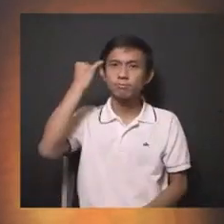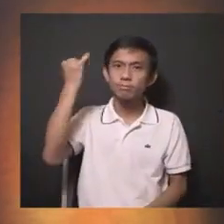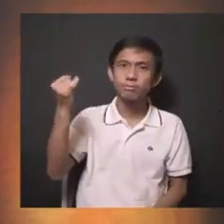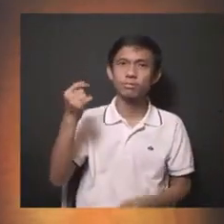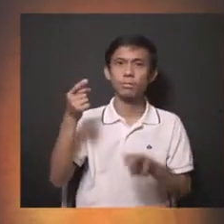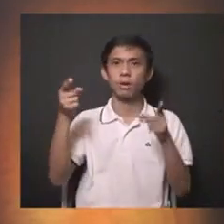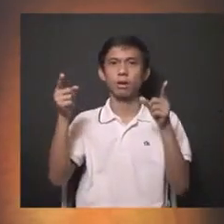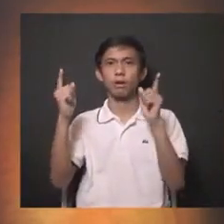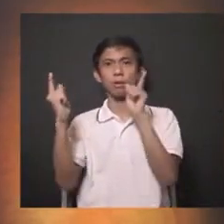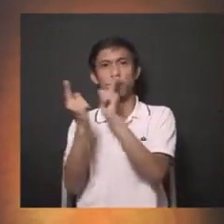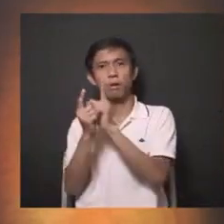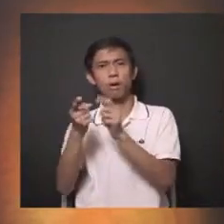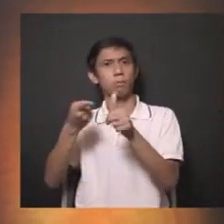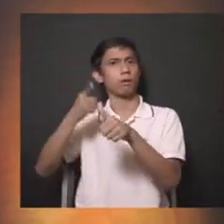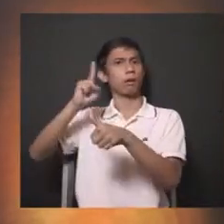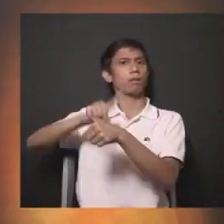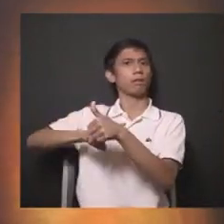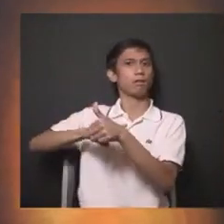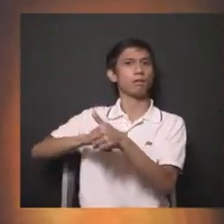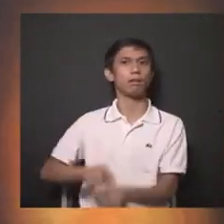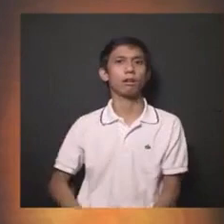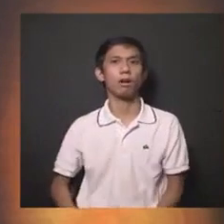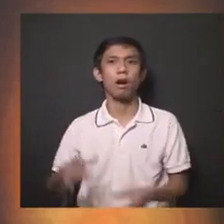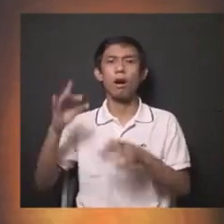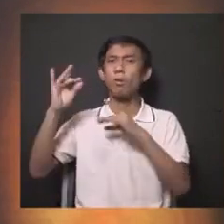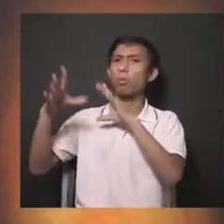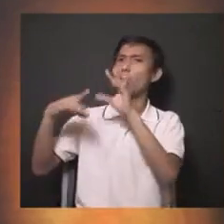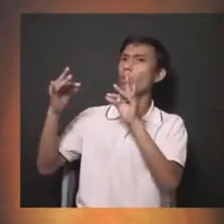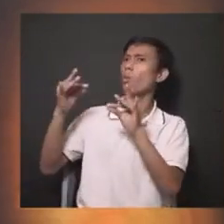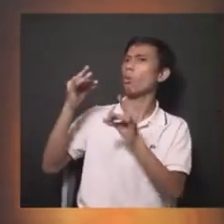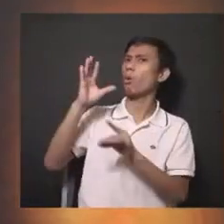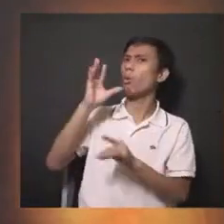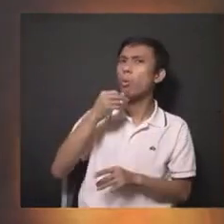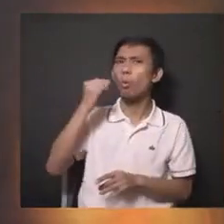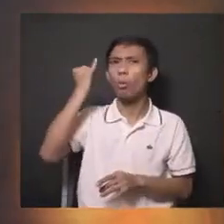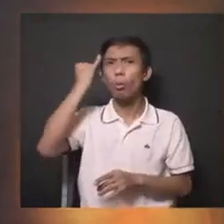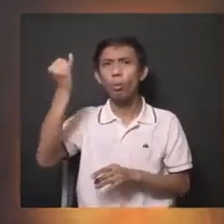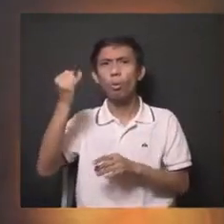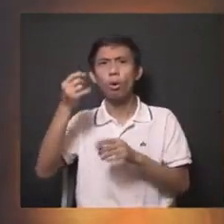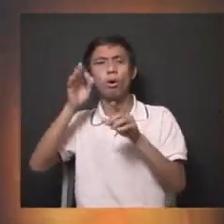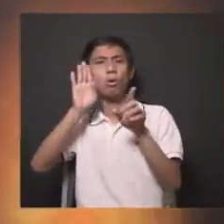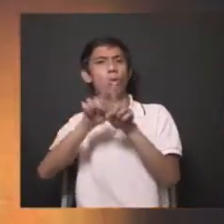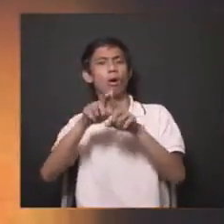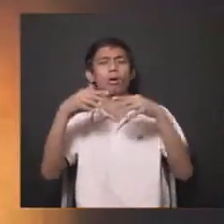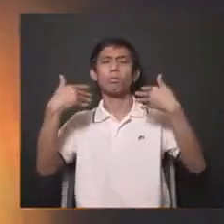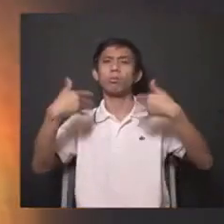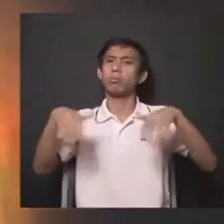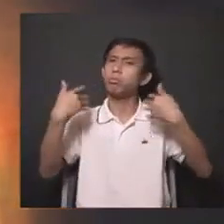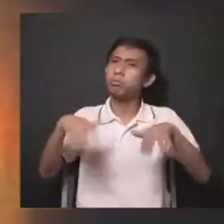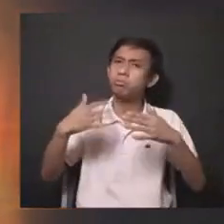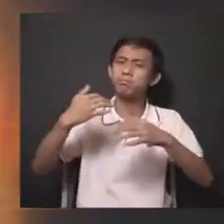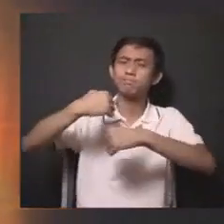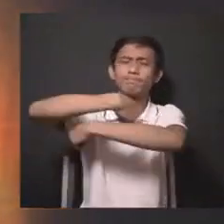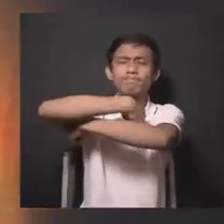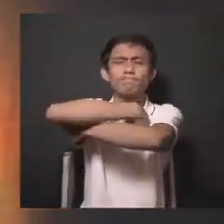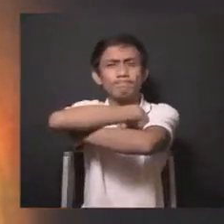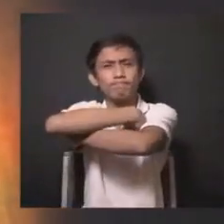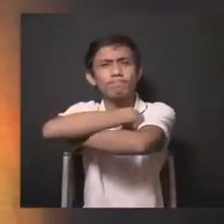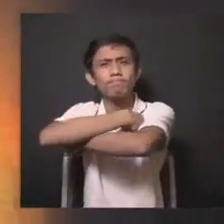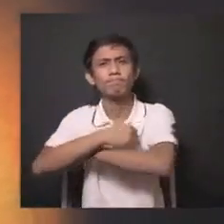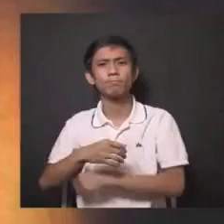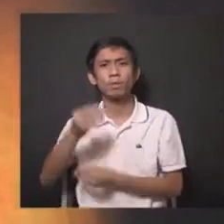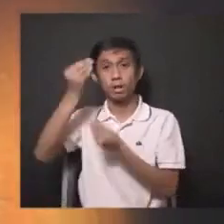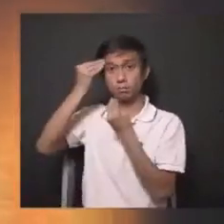out who the governor was. What a drama. And then they send word home to Jacob. Your son